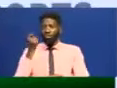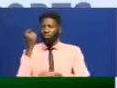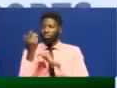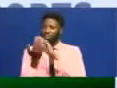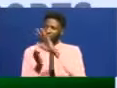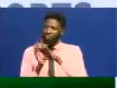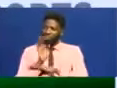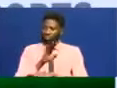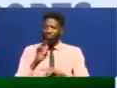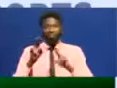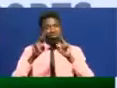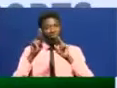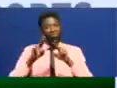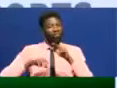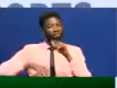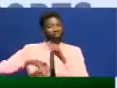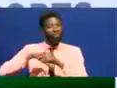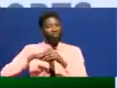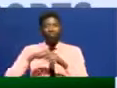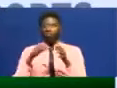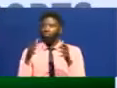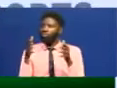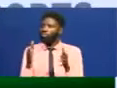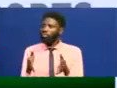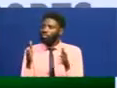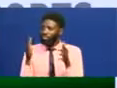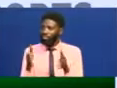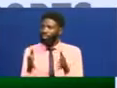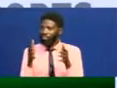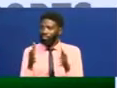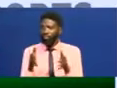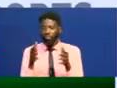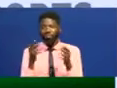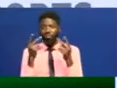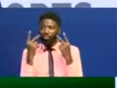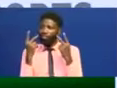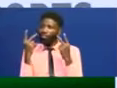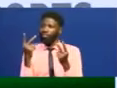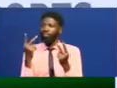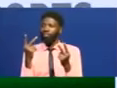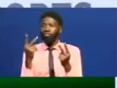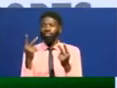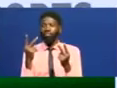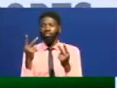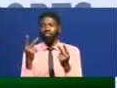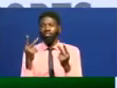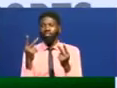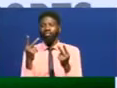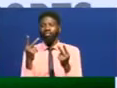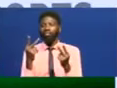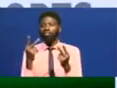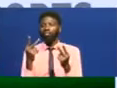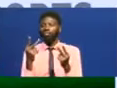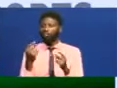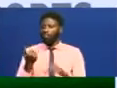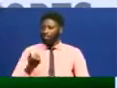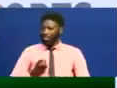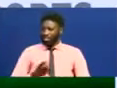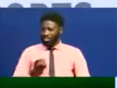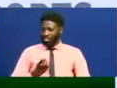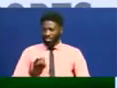football. And today, to see our rising starlets, our young